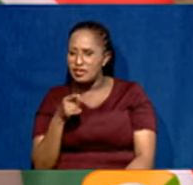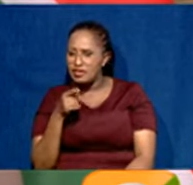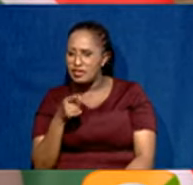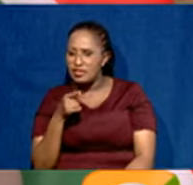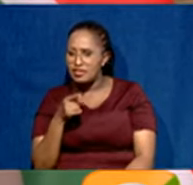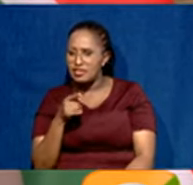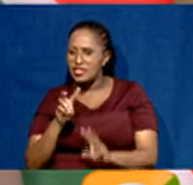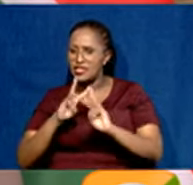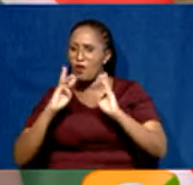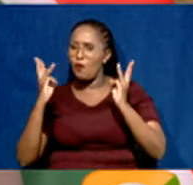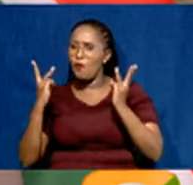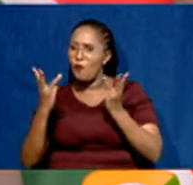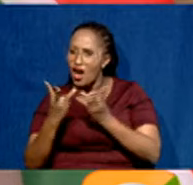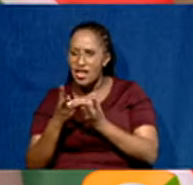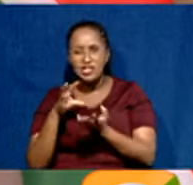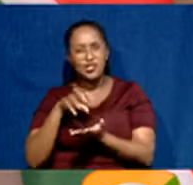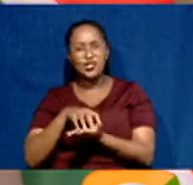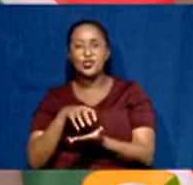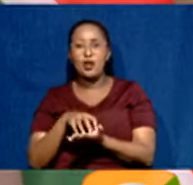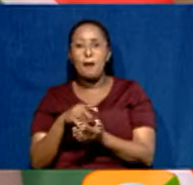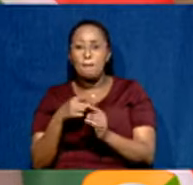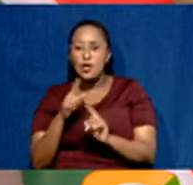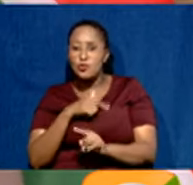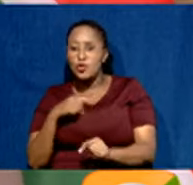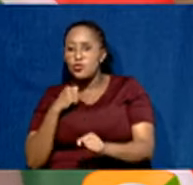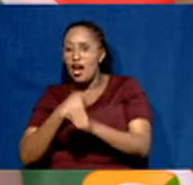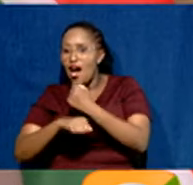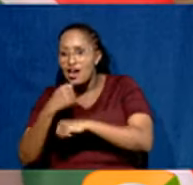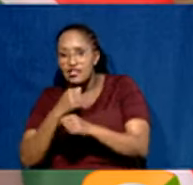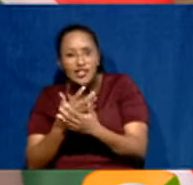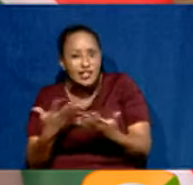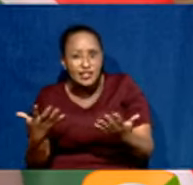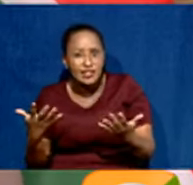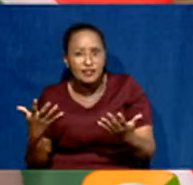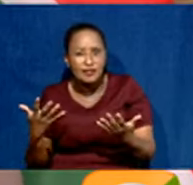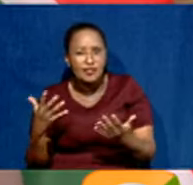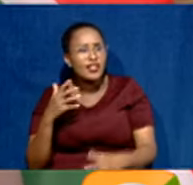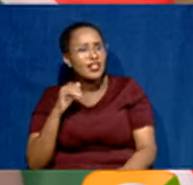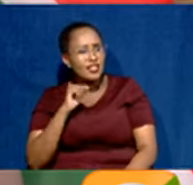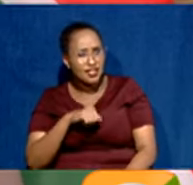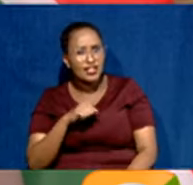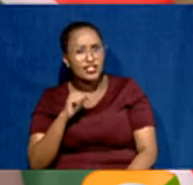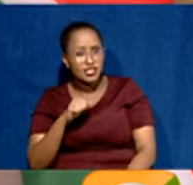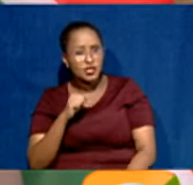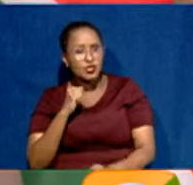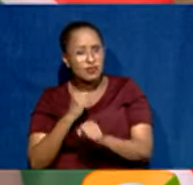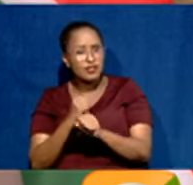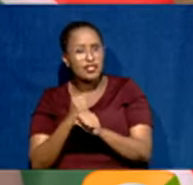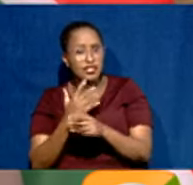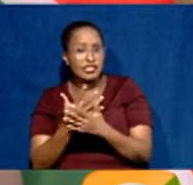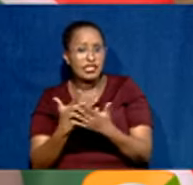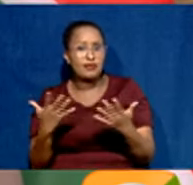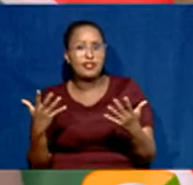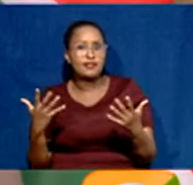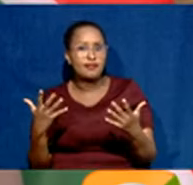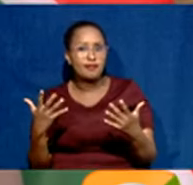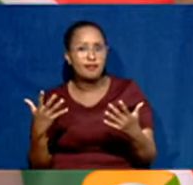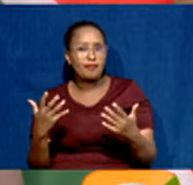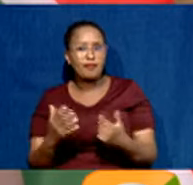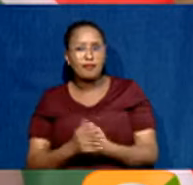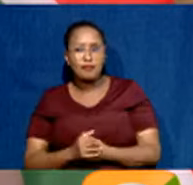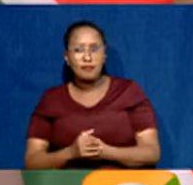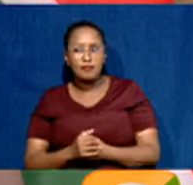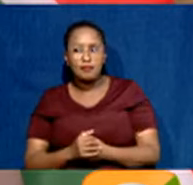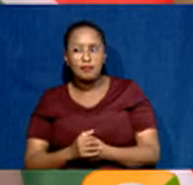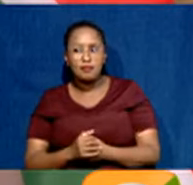the global situation. But are we doing something about it? Yes, we are doing something about it. Is